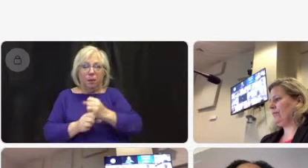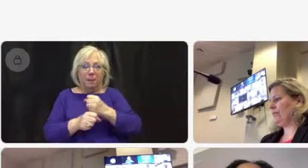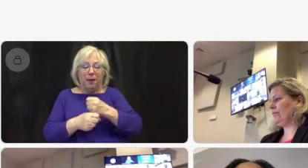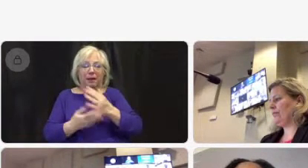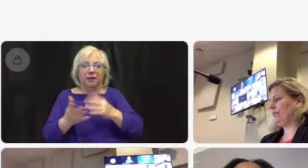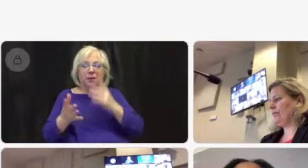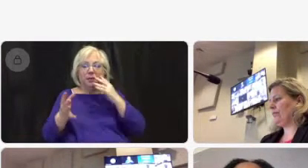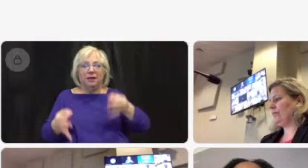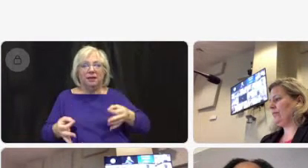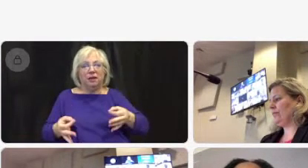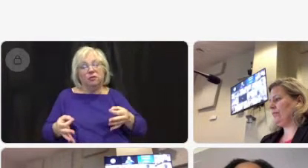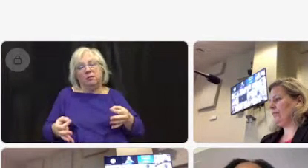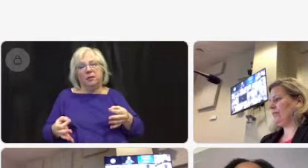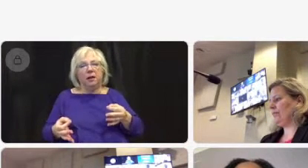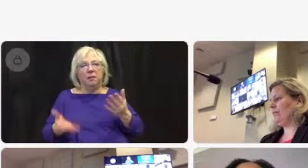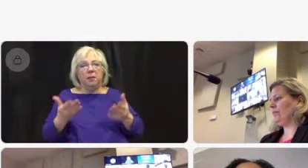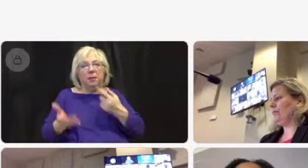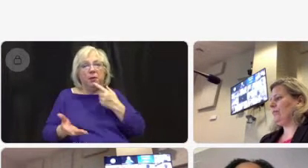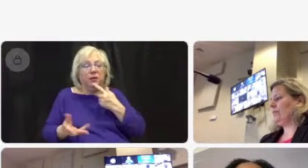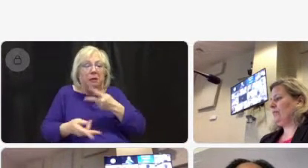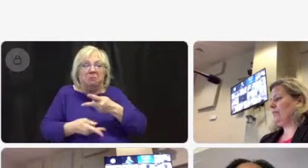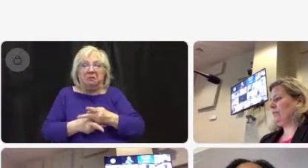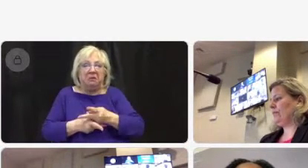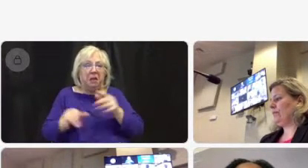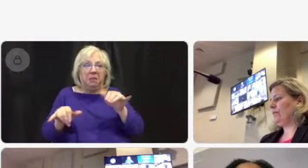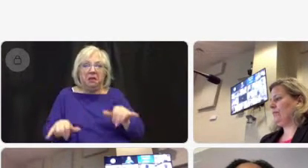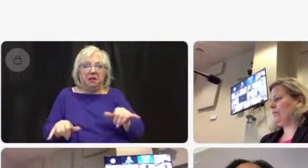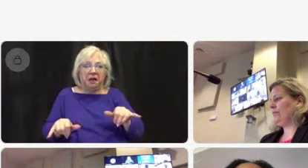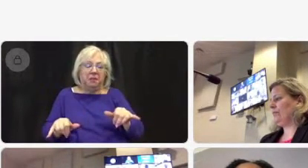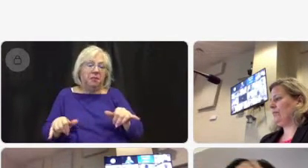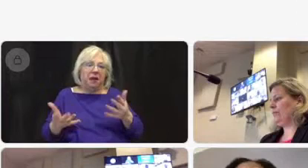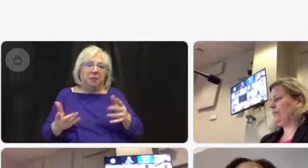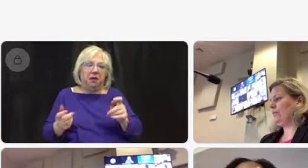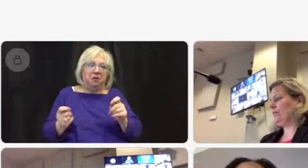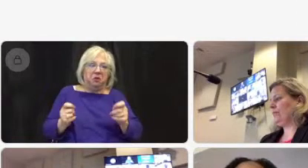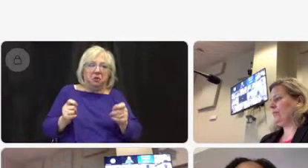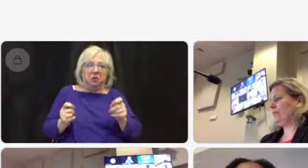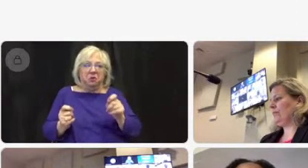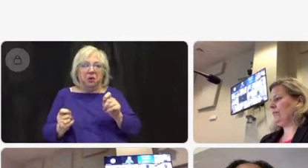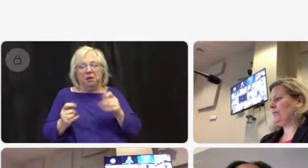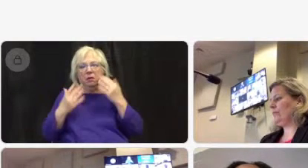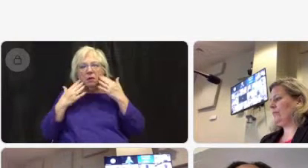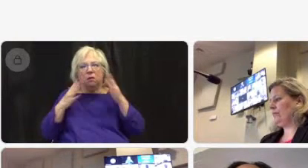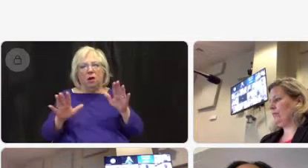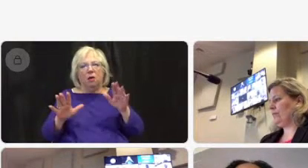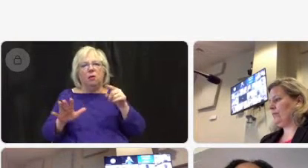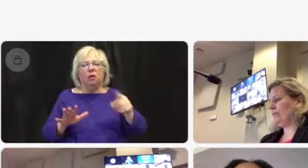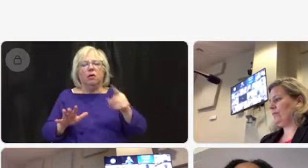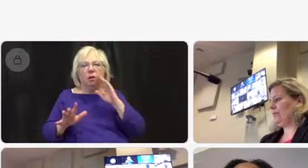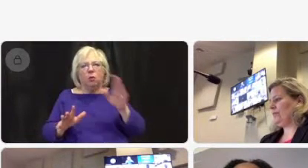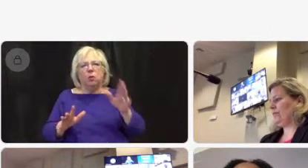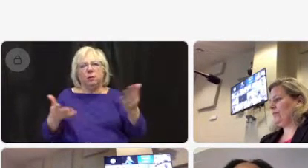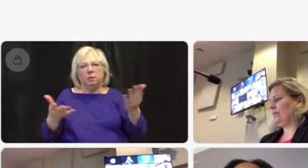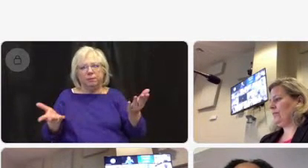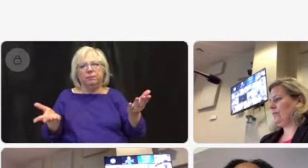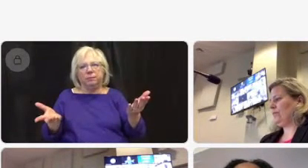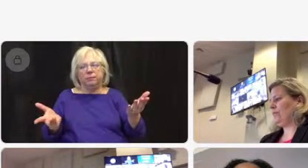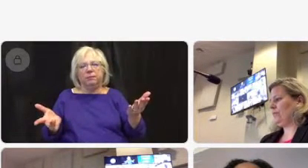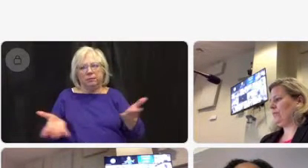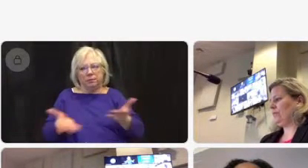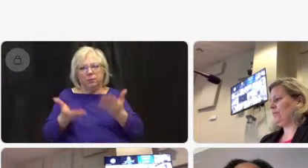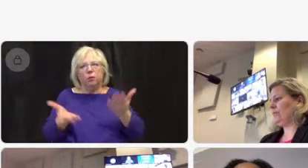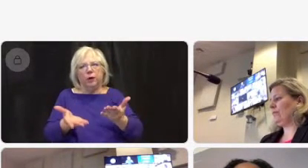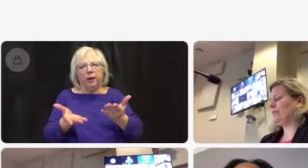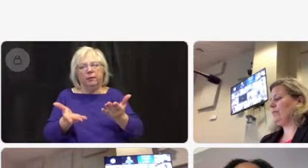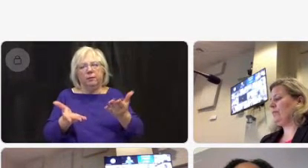may say, we got it how it is, let's keep it how it is. We may have some tweaks. We don't know. You guys will come forward